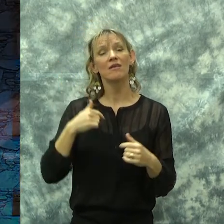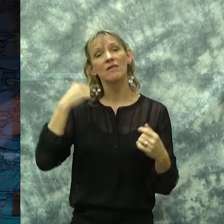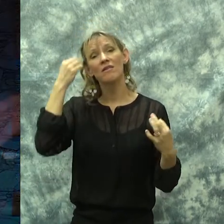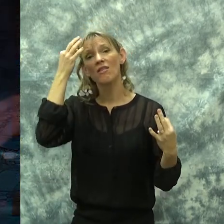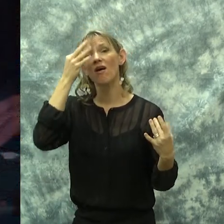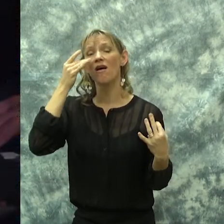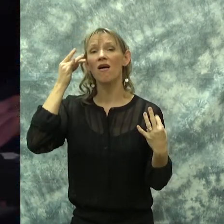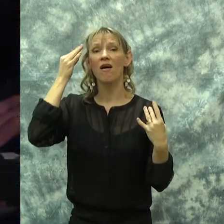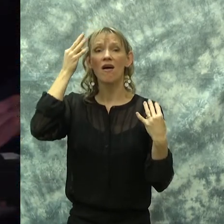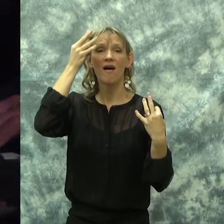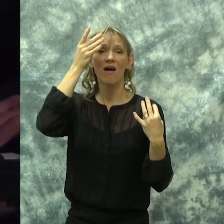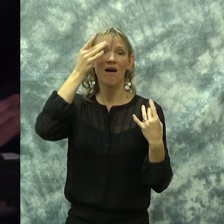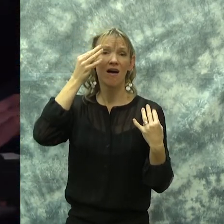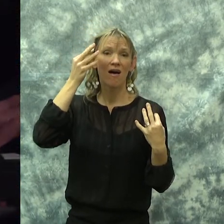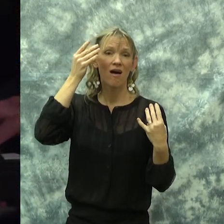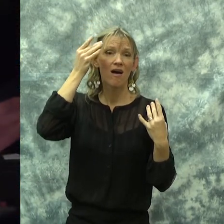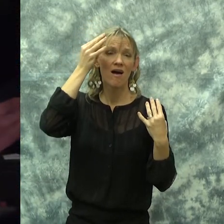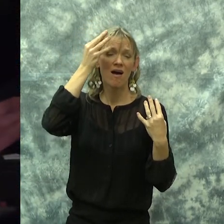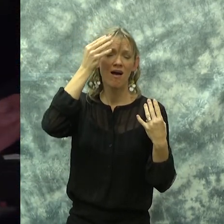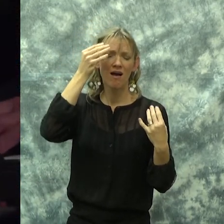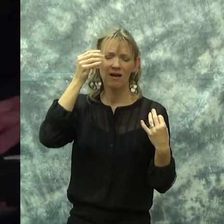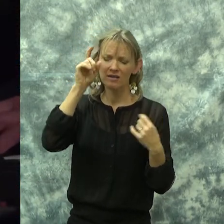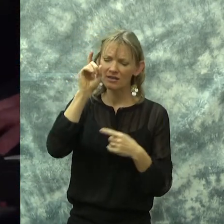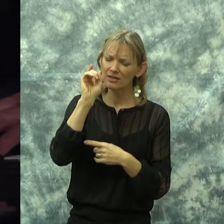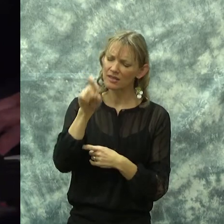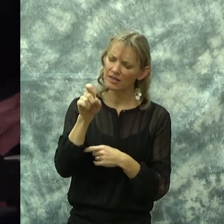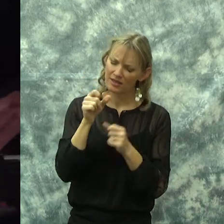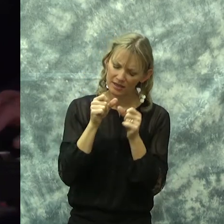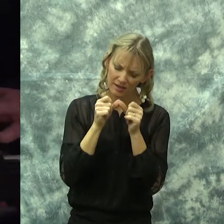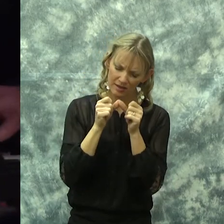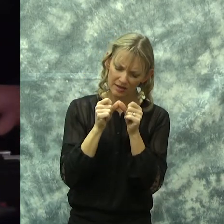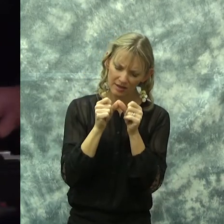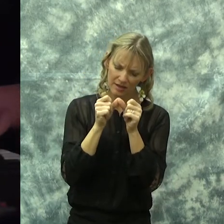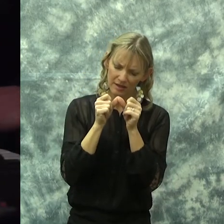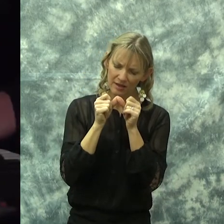thoughts I need to hold,